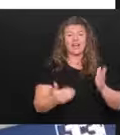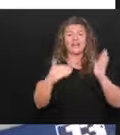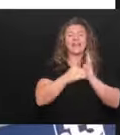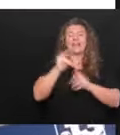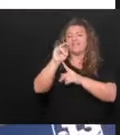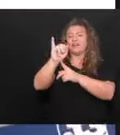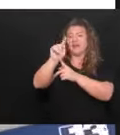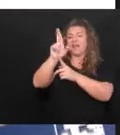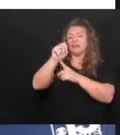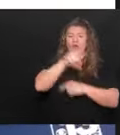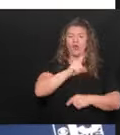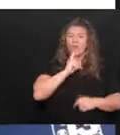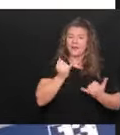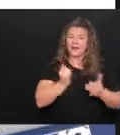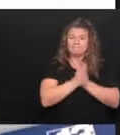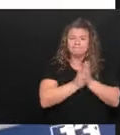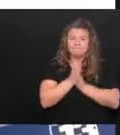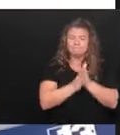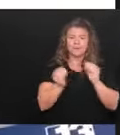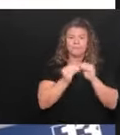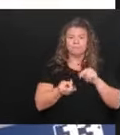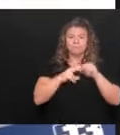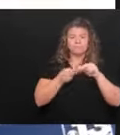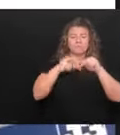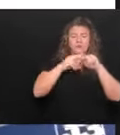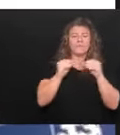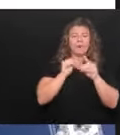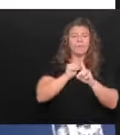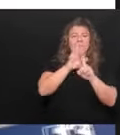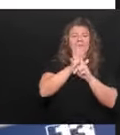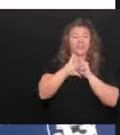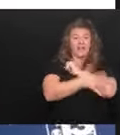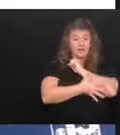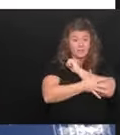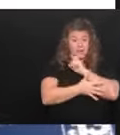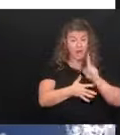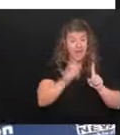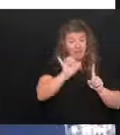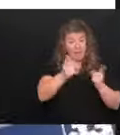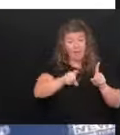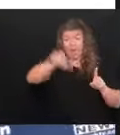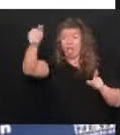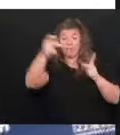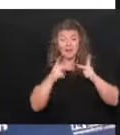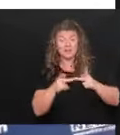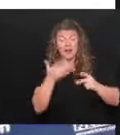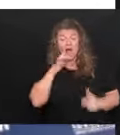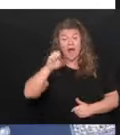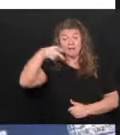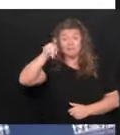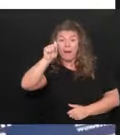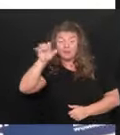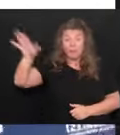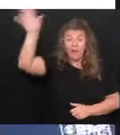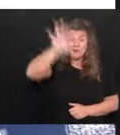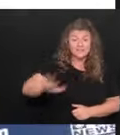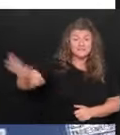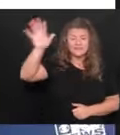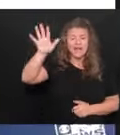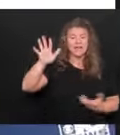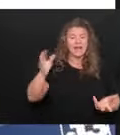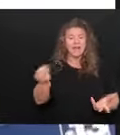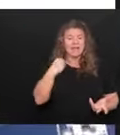really ramping it back up in the state's most populous counties. Are we seeing this in other counties and other hot spots around the state? Kind of give